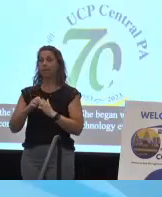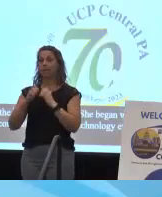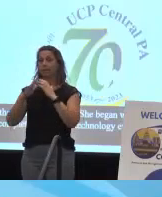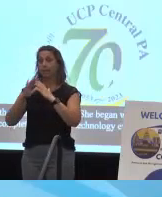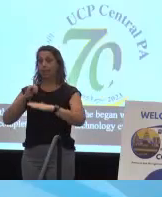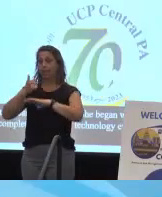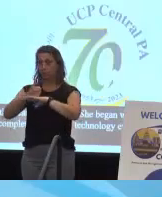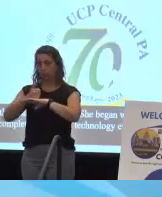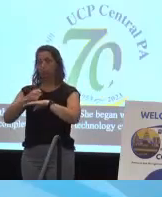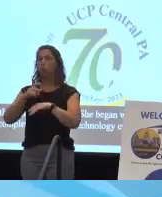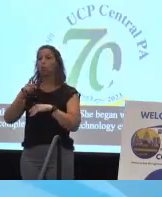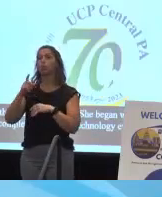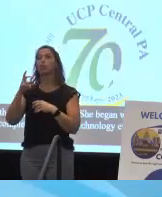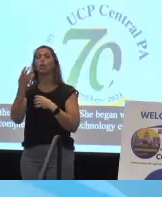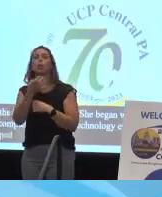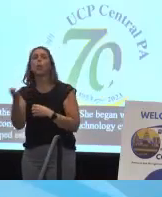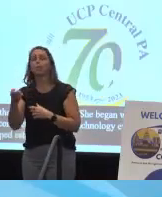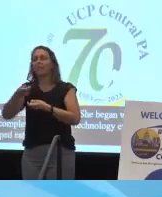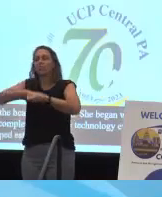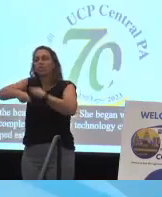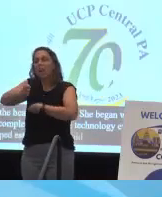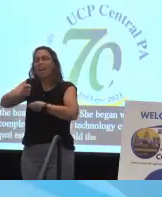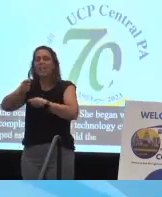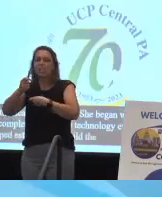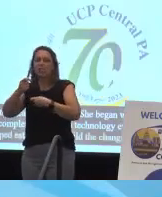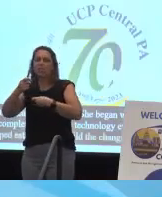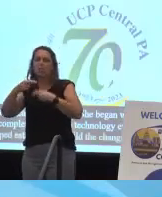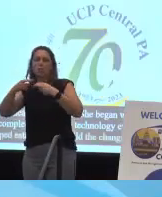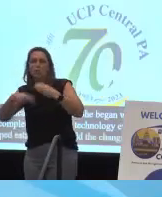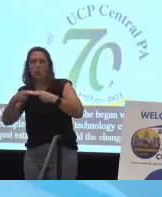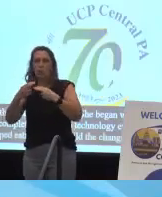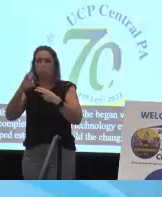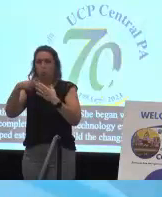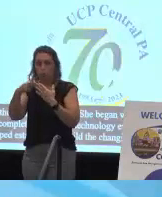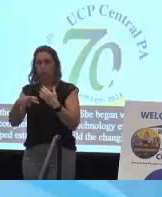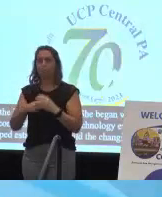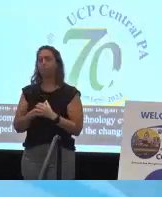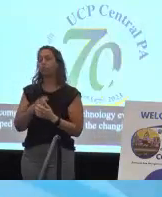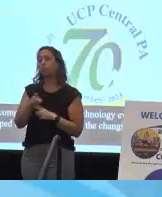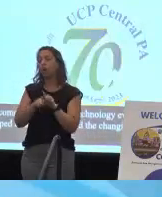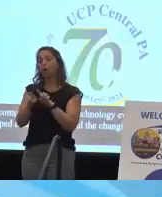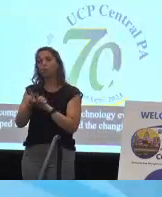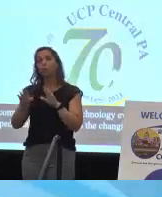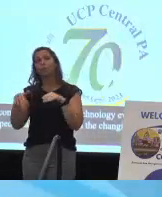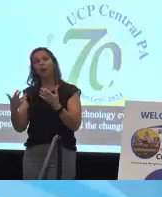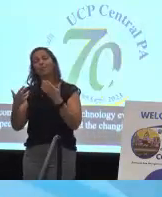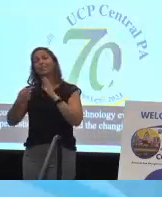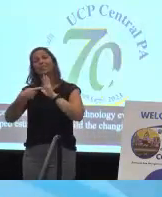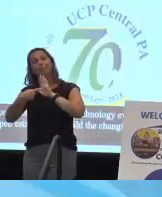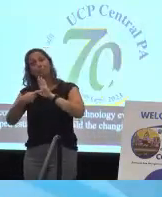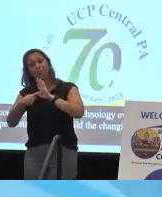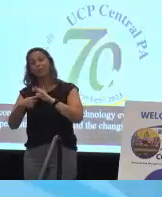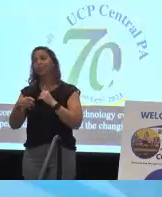Changing Hands Equipment Reuse Program. She also works with TechOwl, providing device demonstrations, short-term equipment loans,